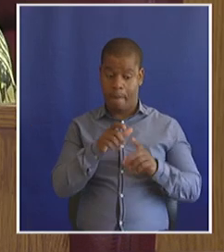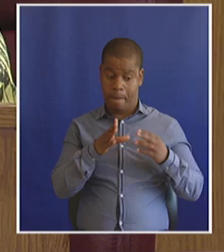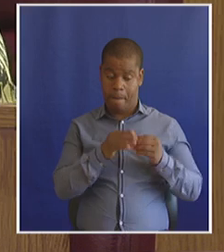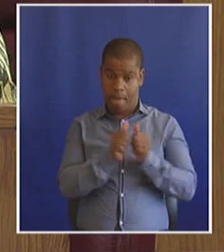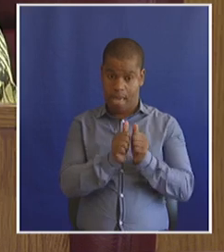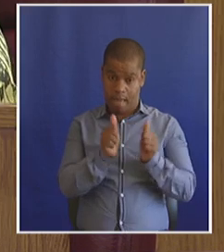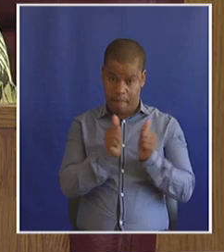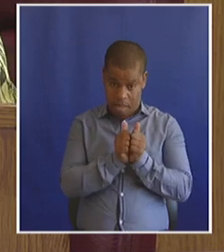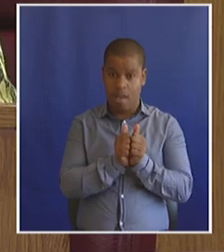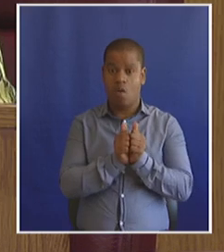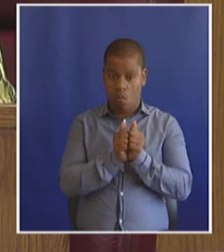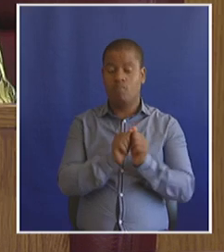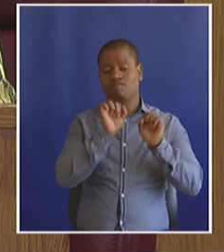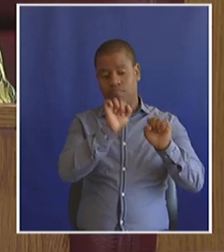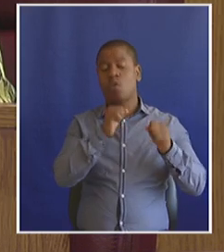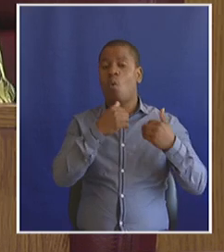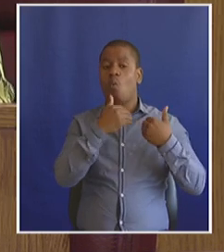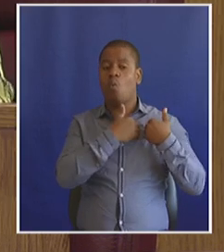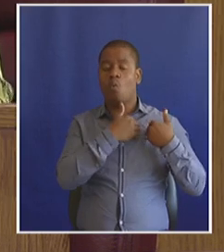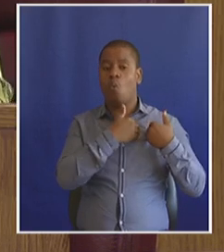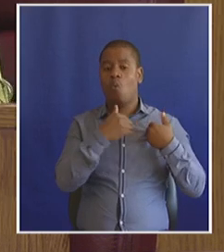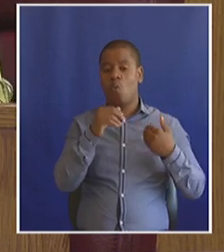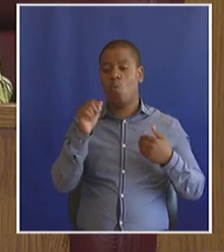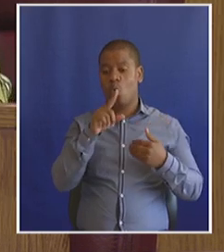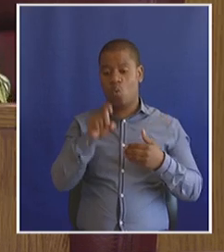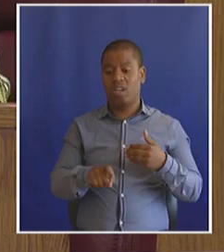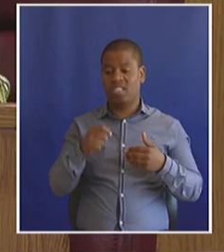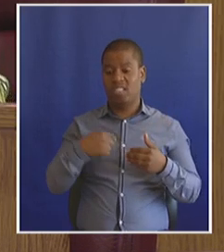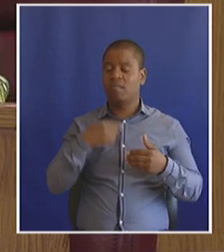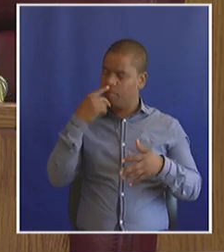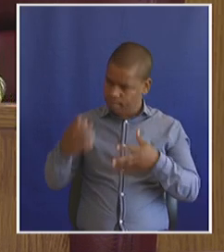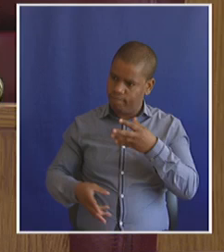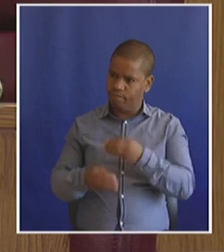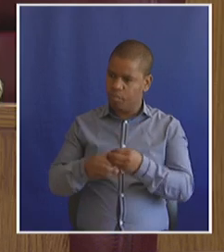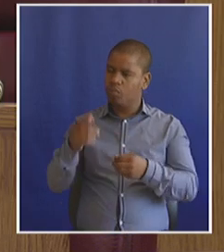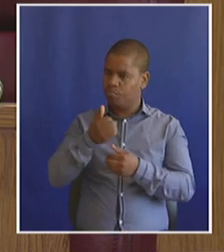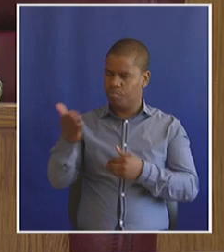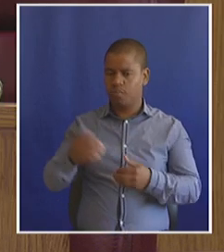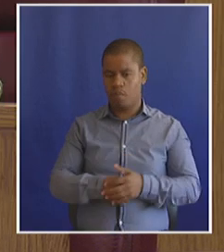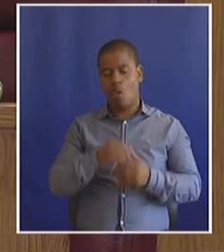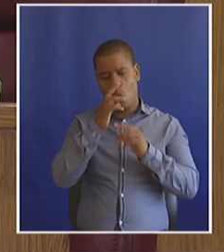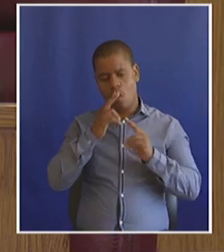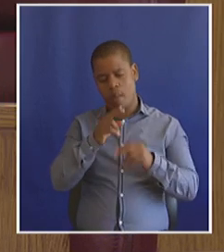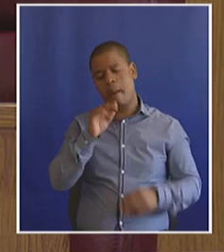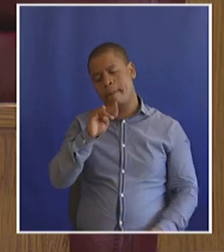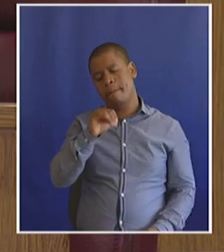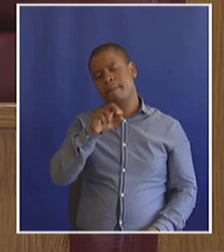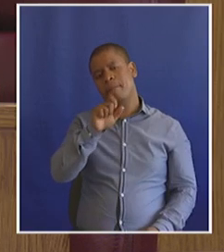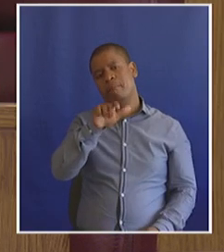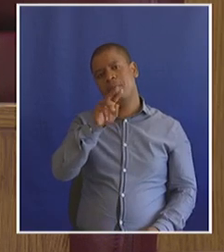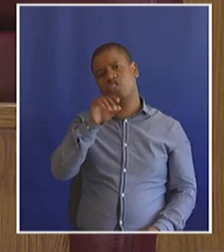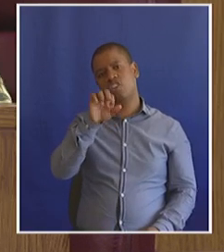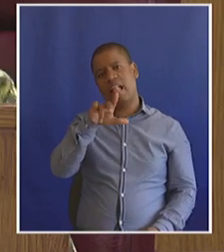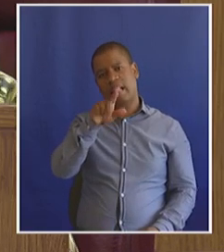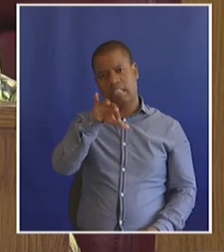start raising his follow-up question, unless if he does not have it. Honorable Michalakis, it's your chance. Thank you,